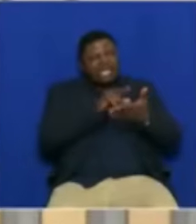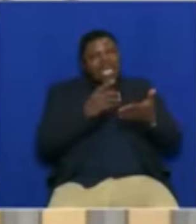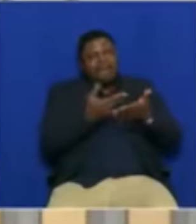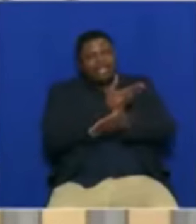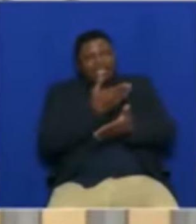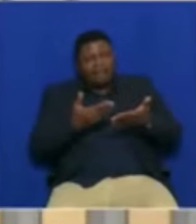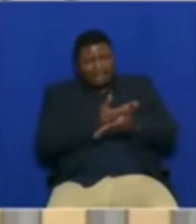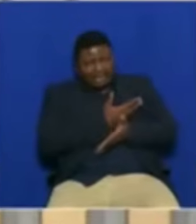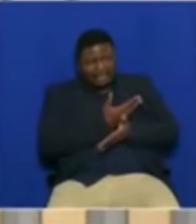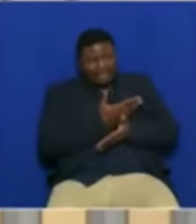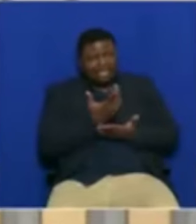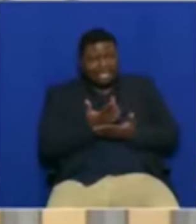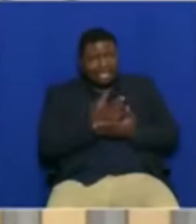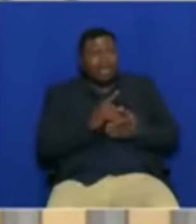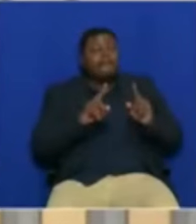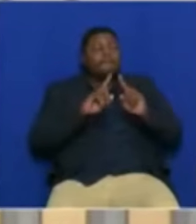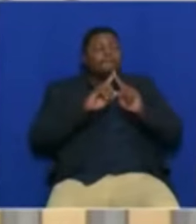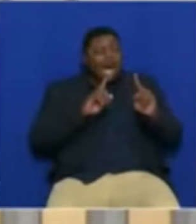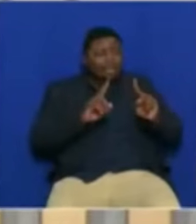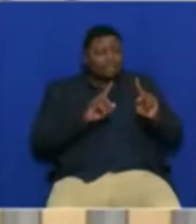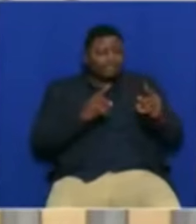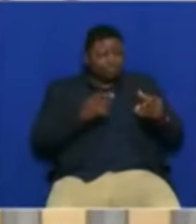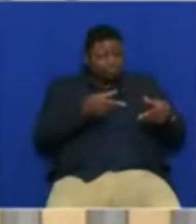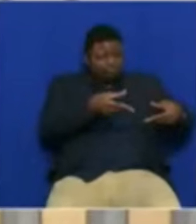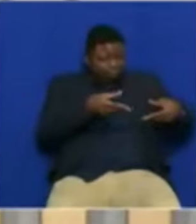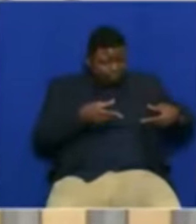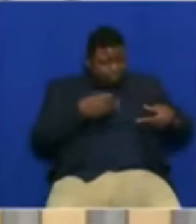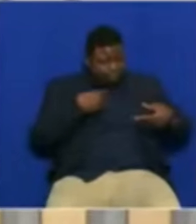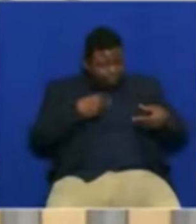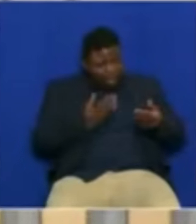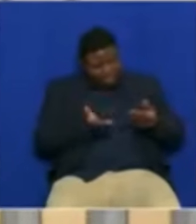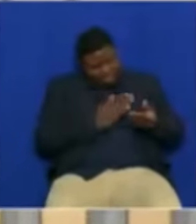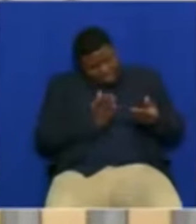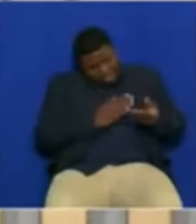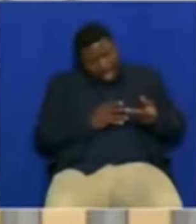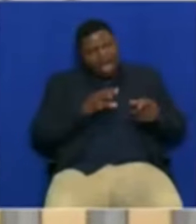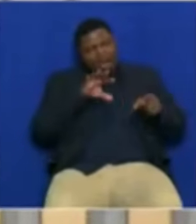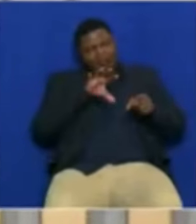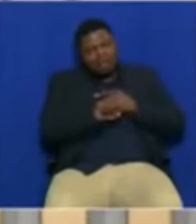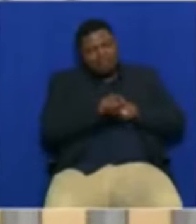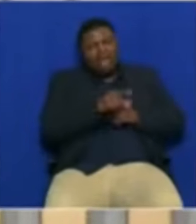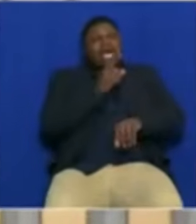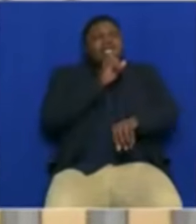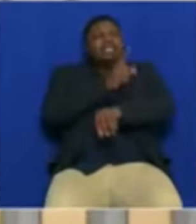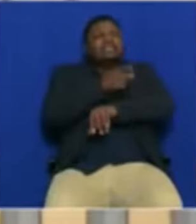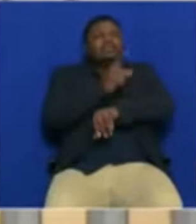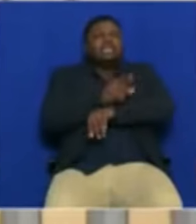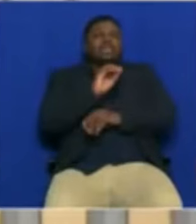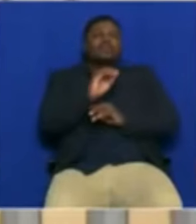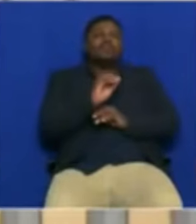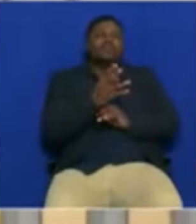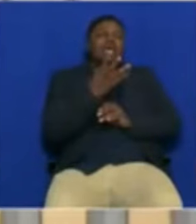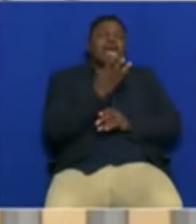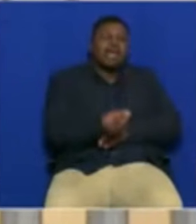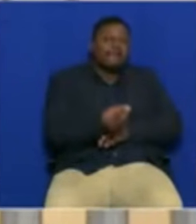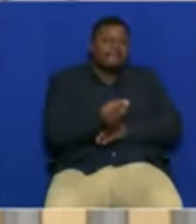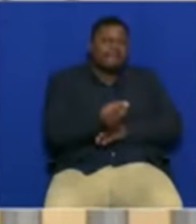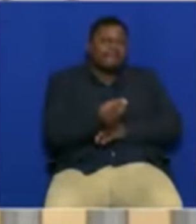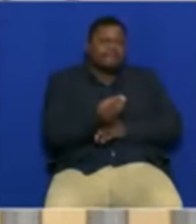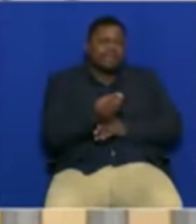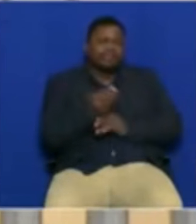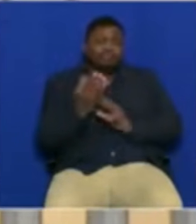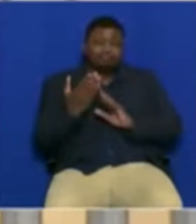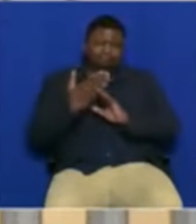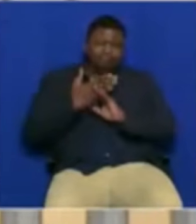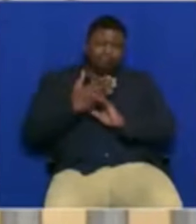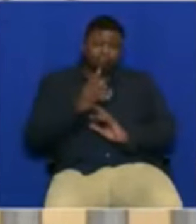disciplinary, when we did further investigations into the docket itself. Maybe let me try cut it short